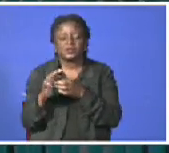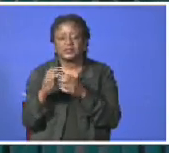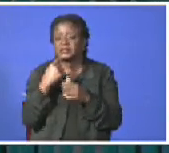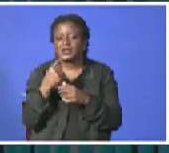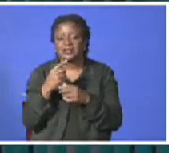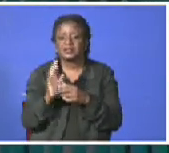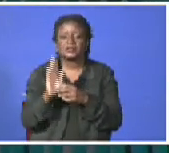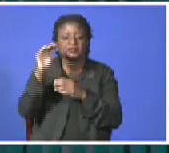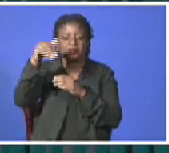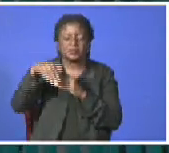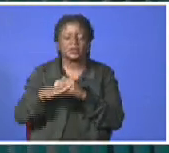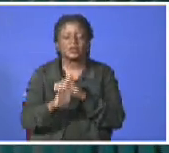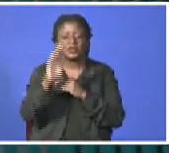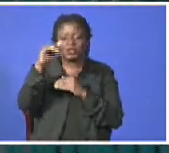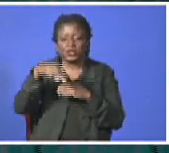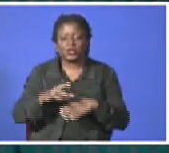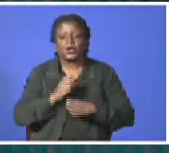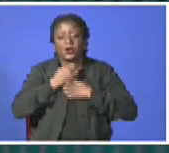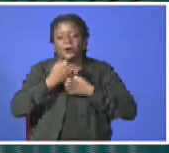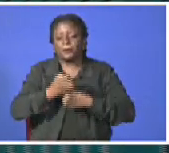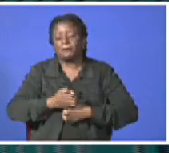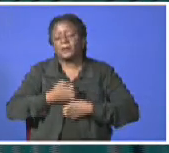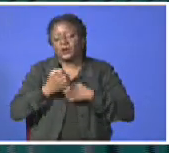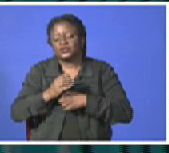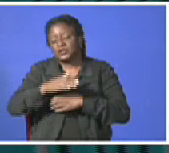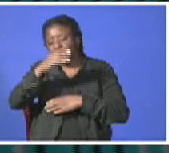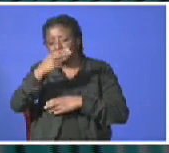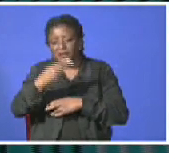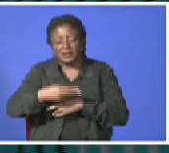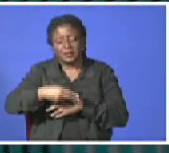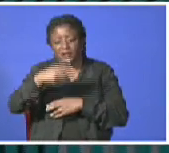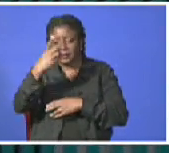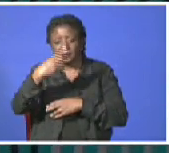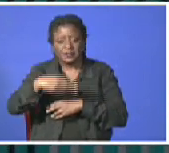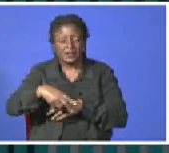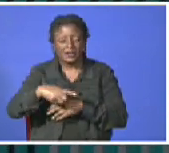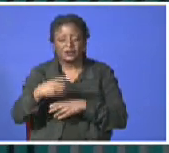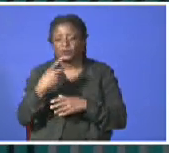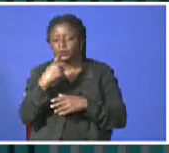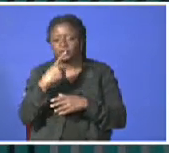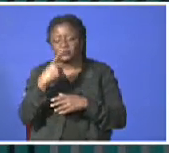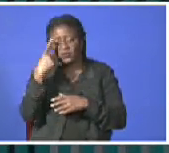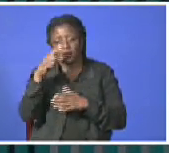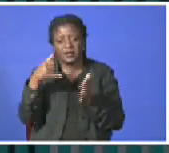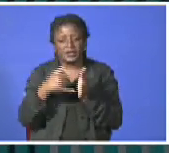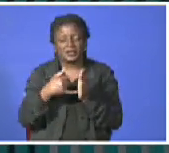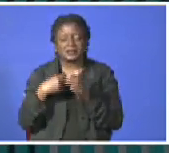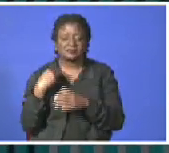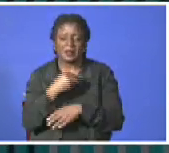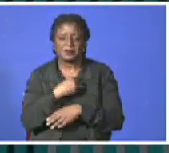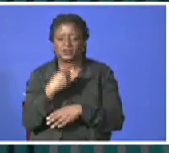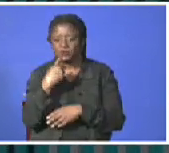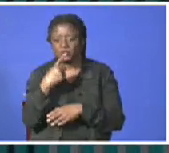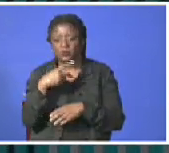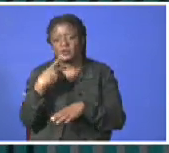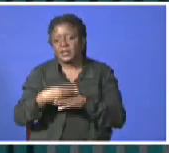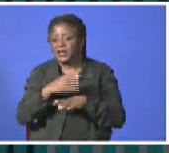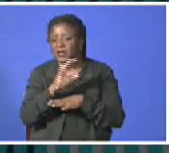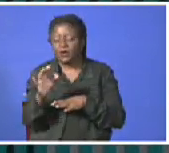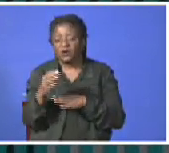employees who were furloughed once before due to the COVID-19 pandemic, forcing the resort to shut its doors for several